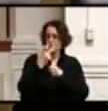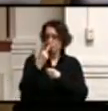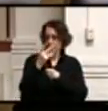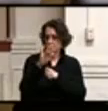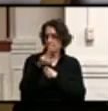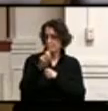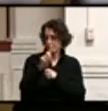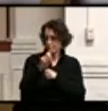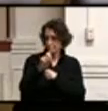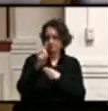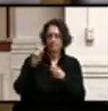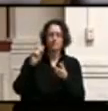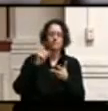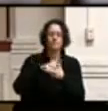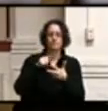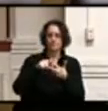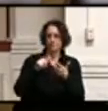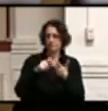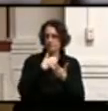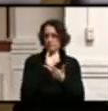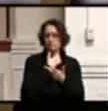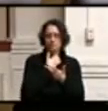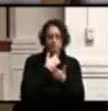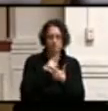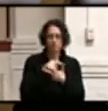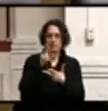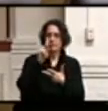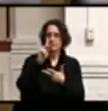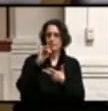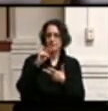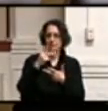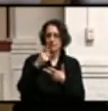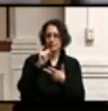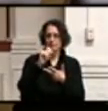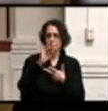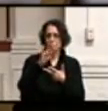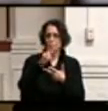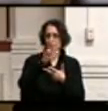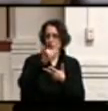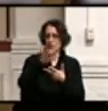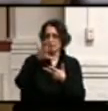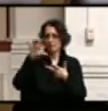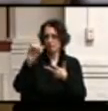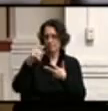time, one from Kingsbury Companies of Waitsfield, Vermont, in the amount of